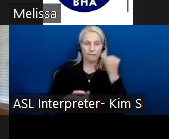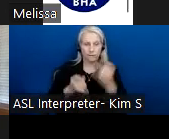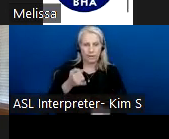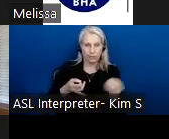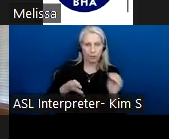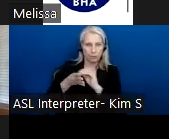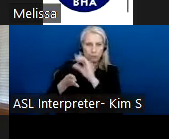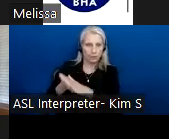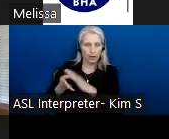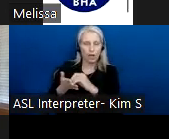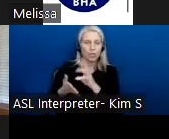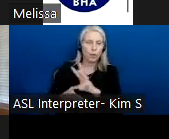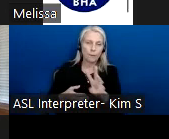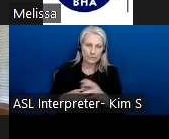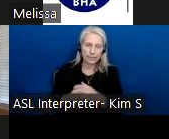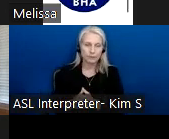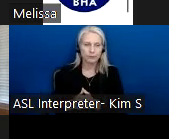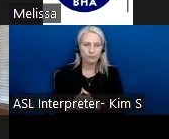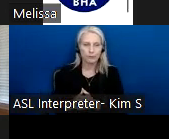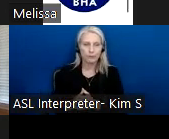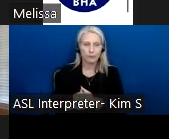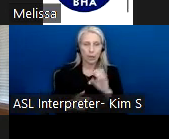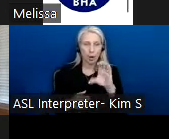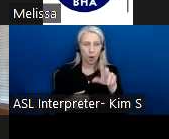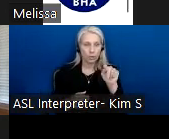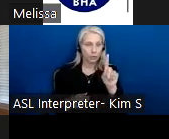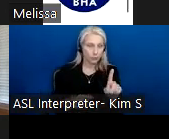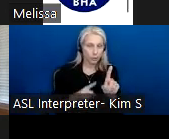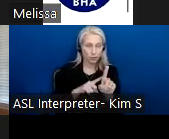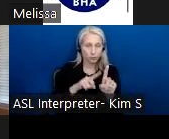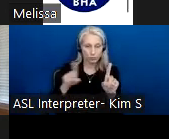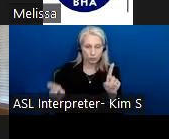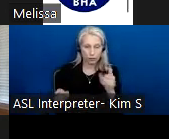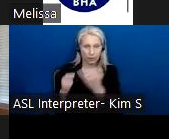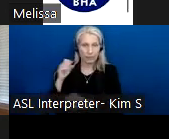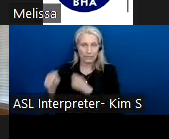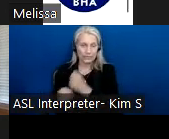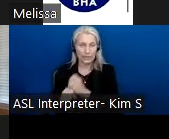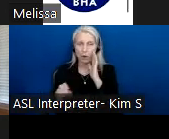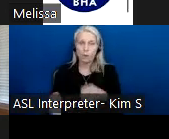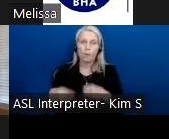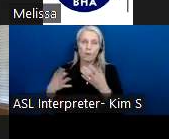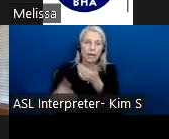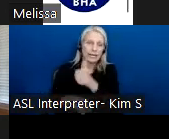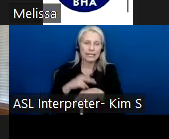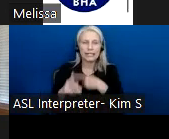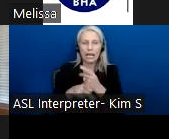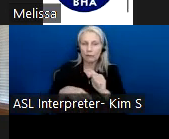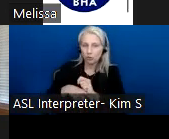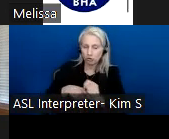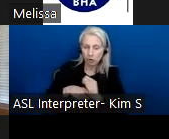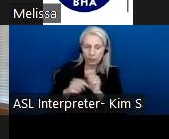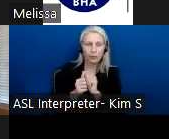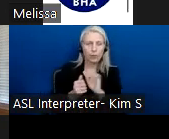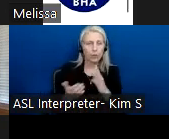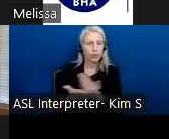on the website. From October 1st until the end of the year, we will be providing any kind of training related to those new